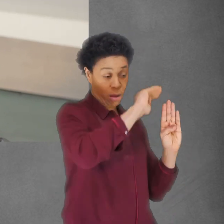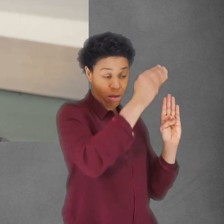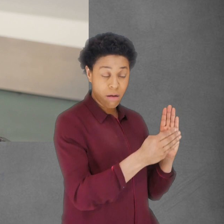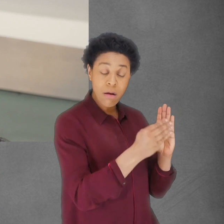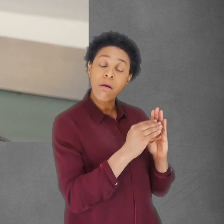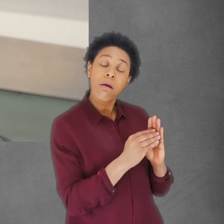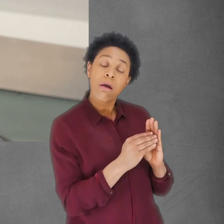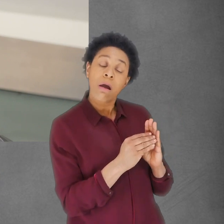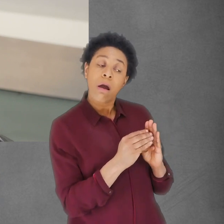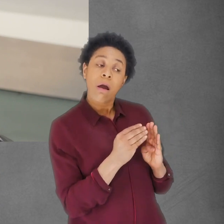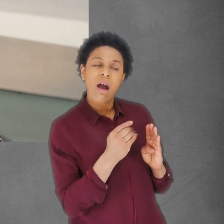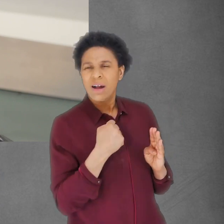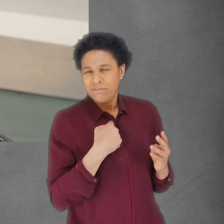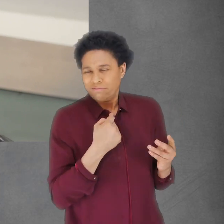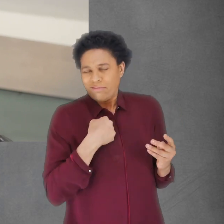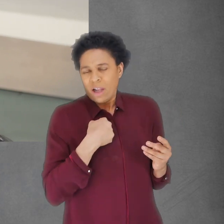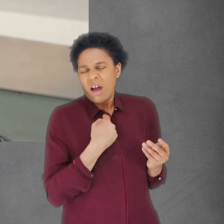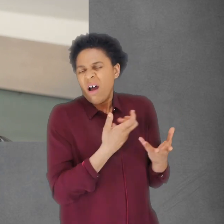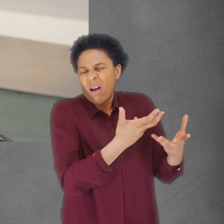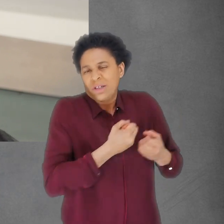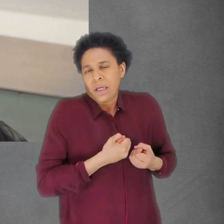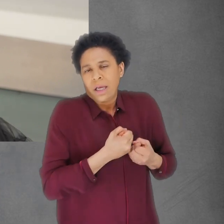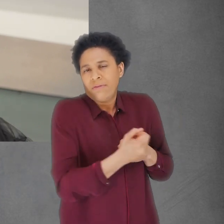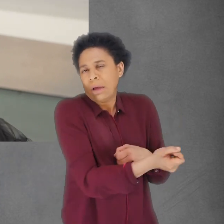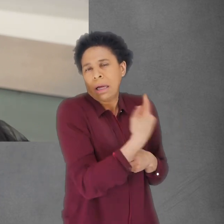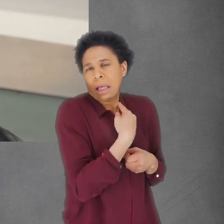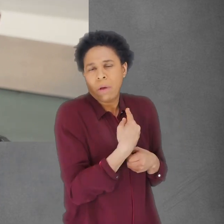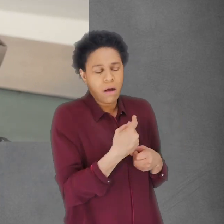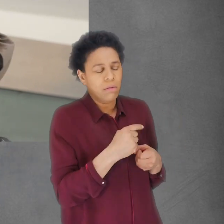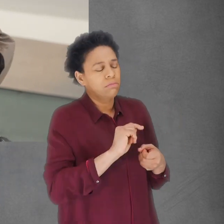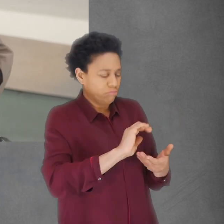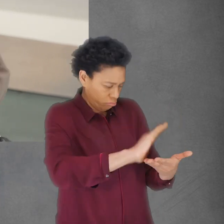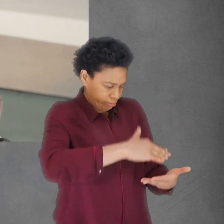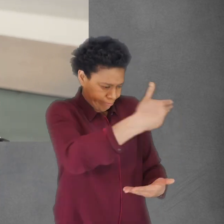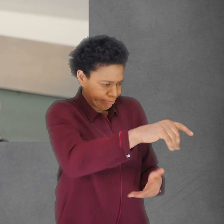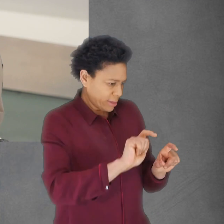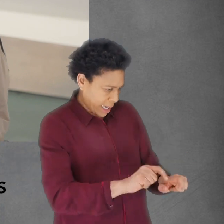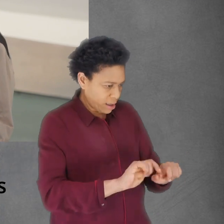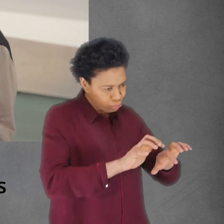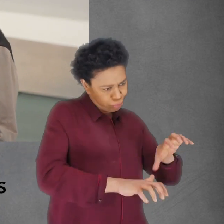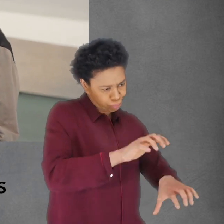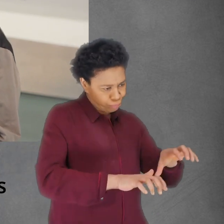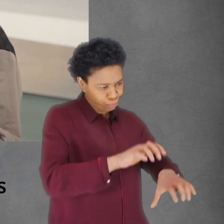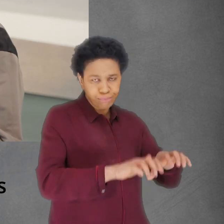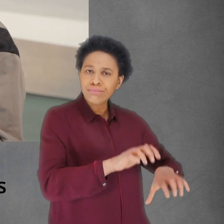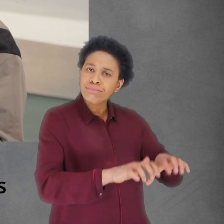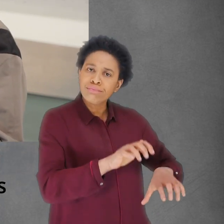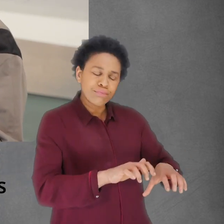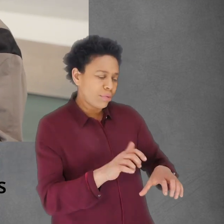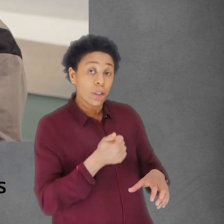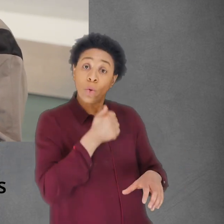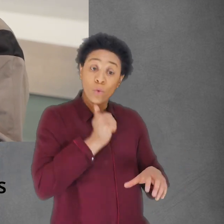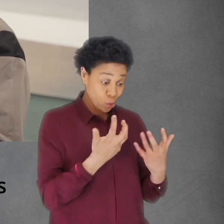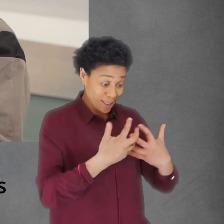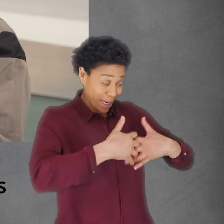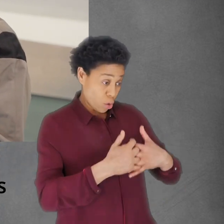the file, I spoke a little bit about this last night, when I received the file, I was able to, through